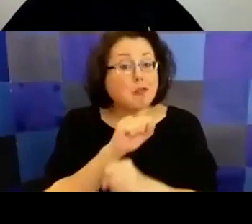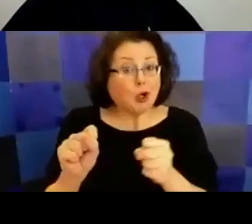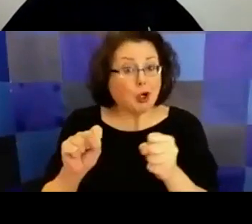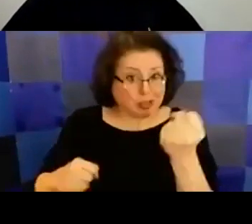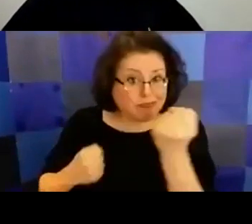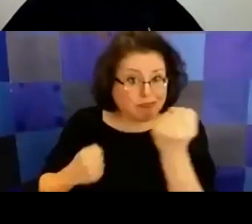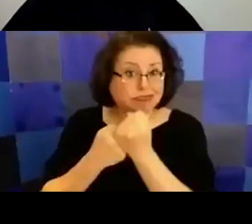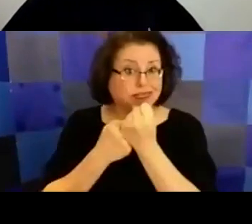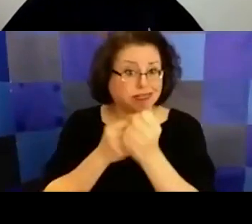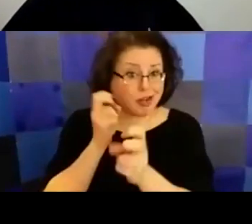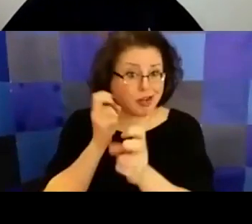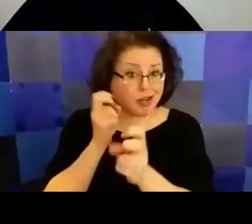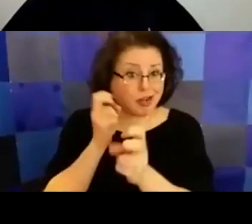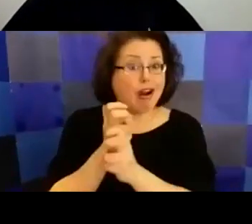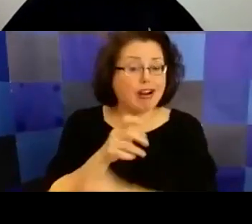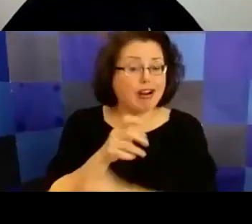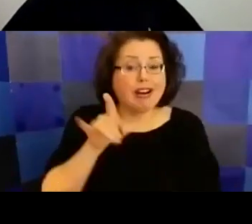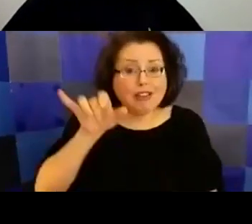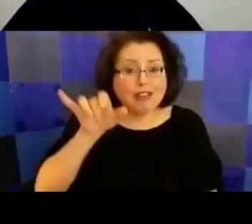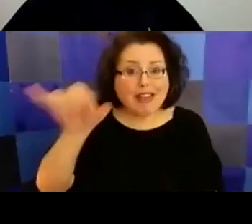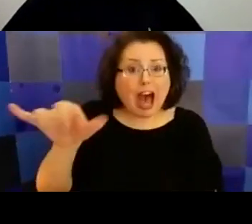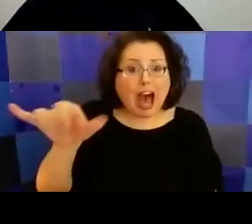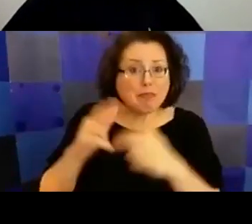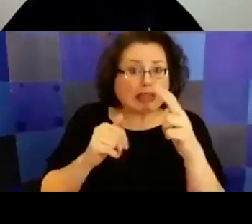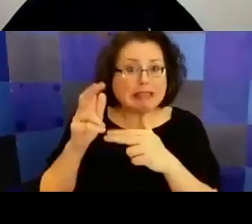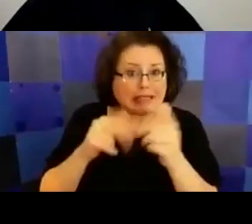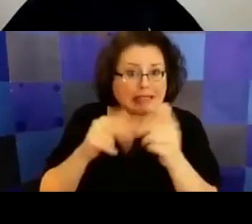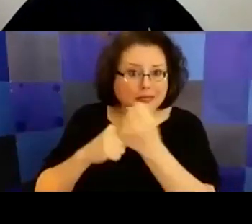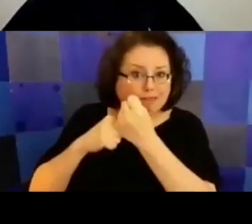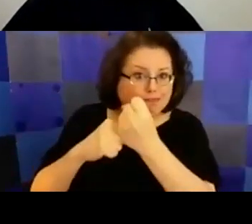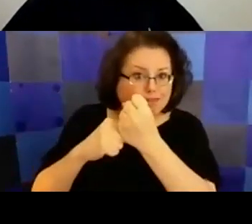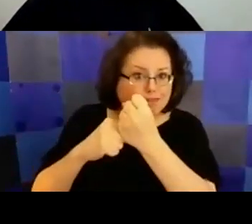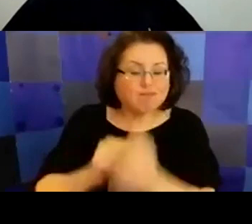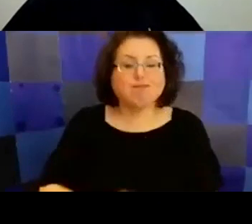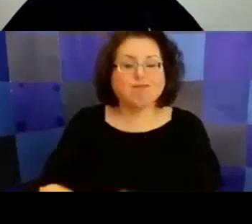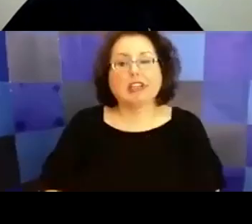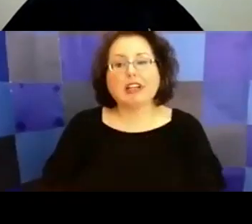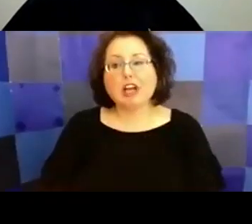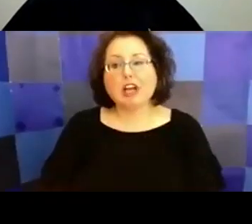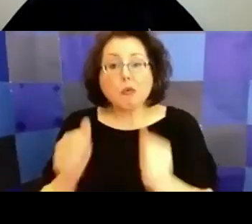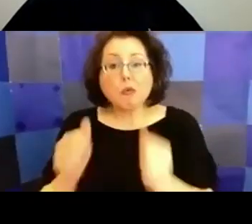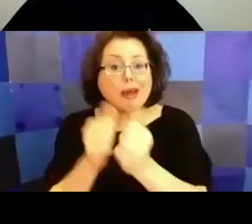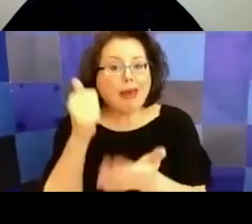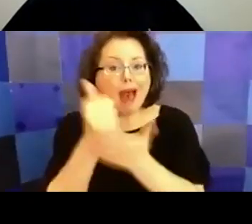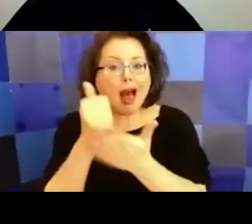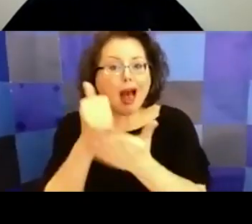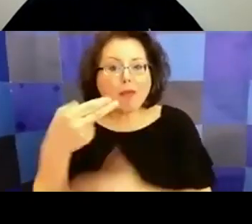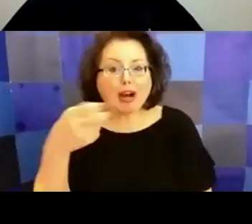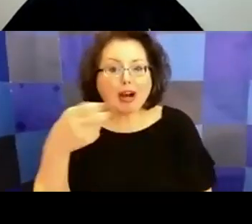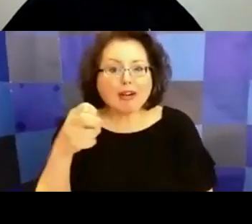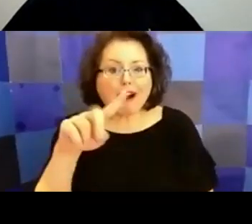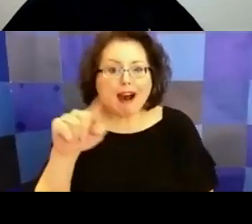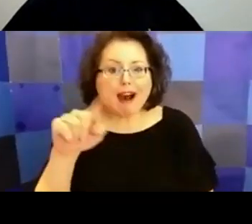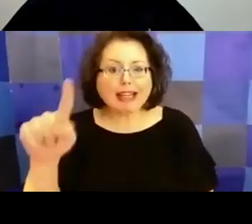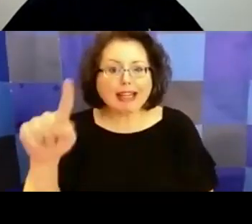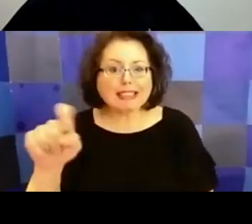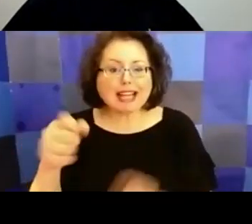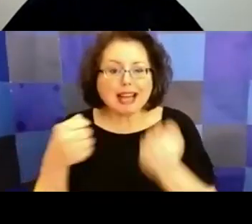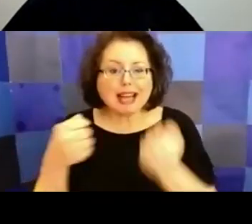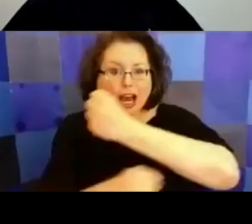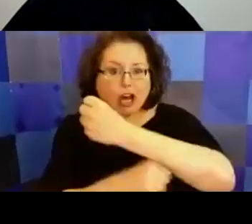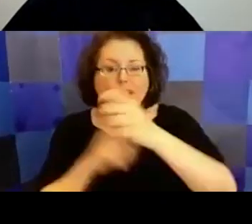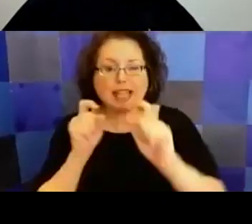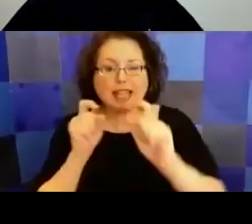to secure the building. And with the help of the Heinz Endowments and Birmingham Foundation, have